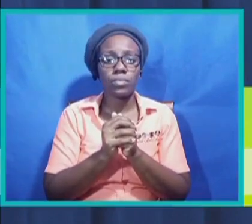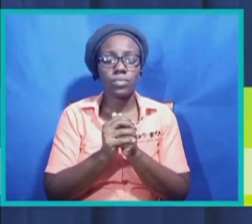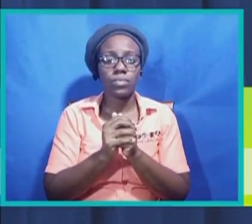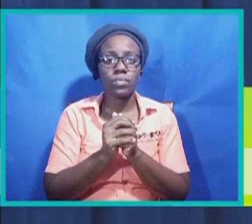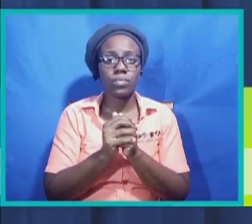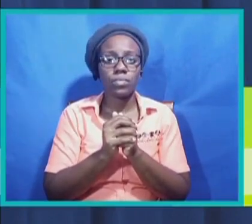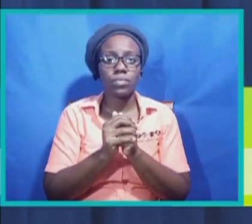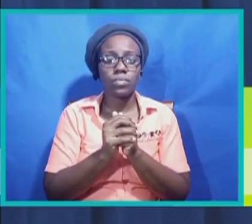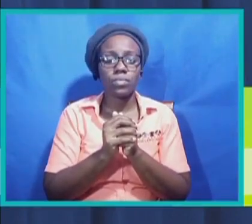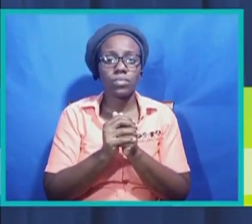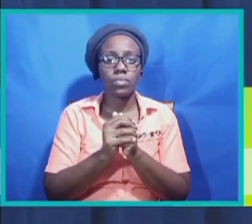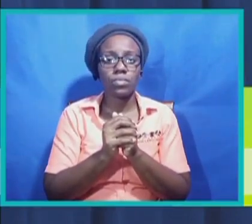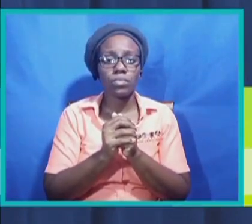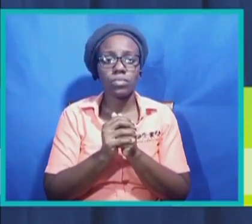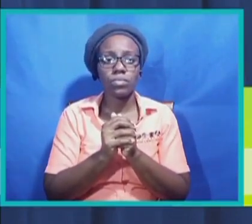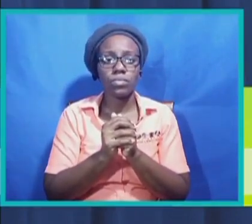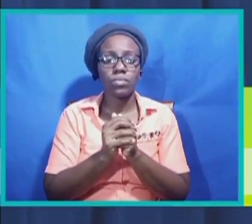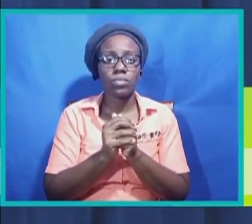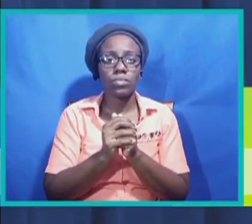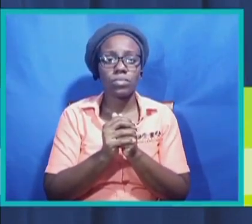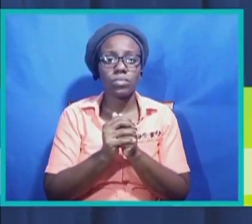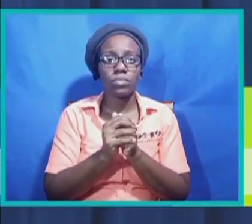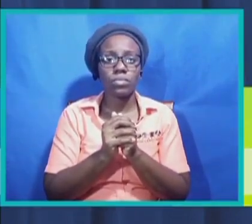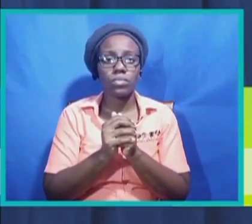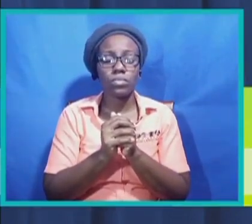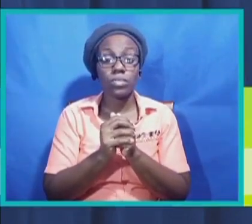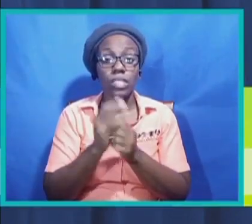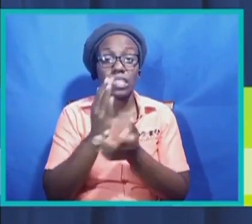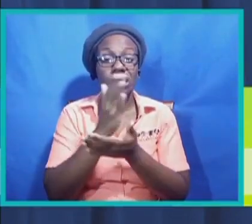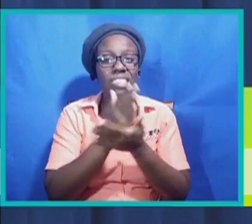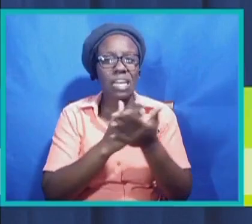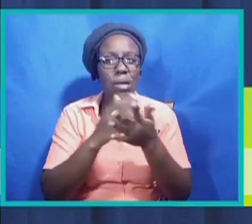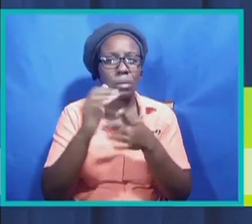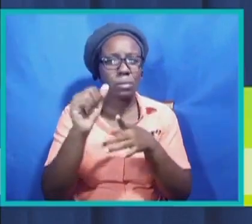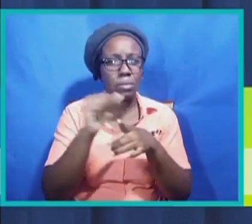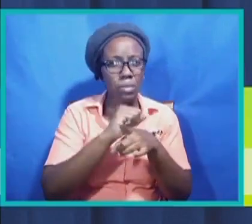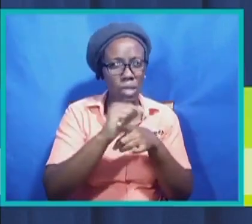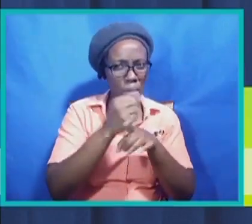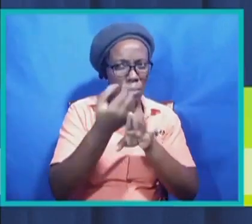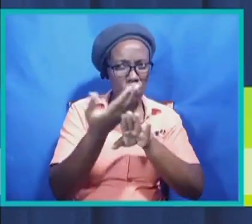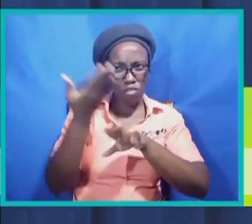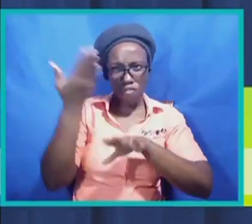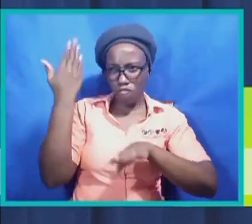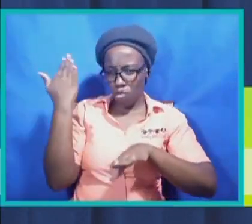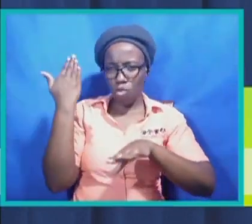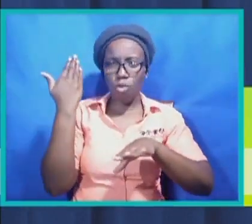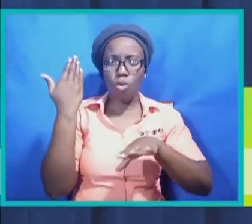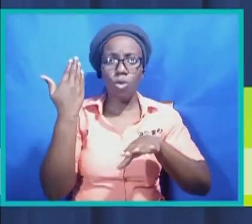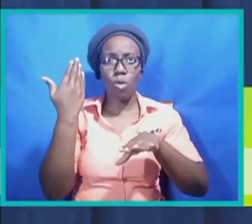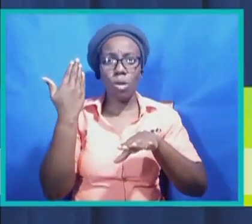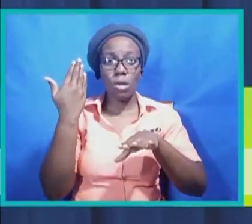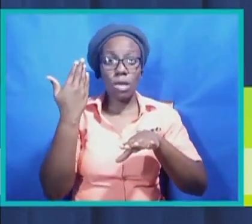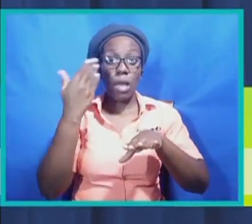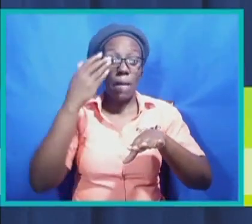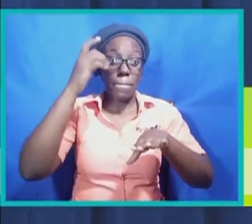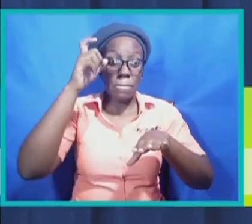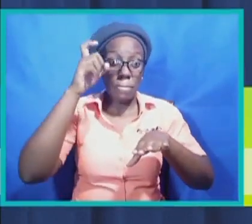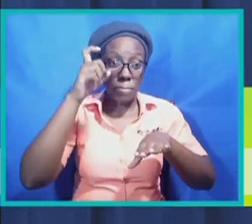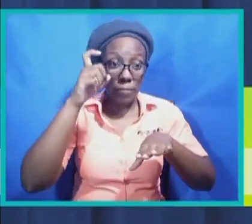what might have been the practice where there was a mandatory collection of subject areas that